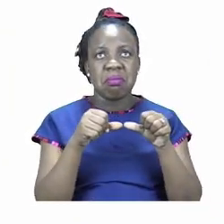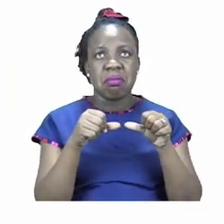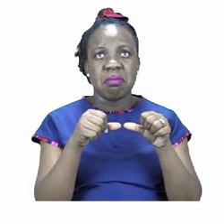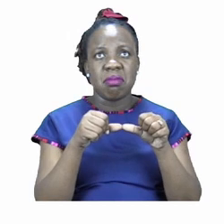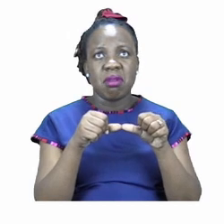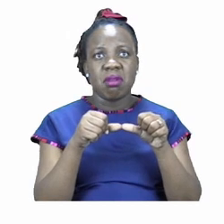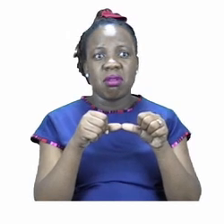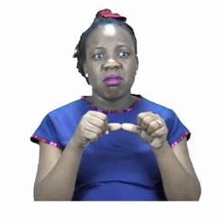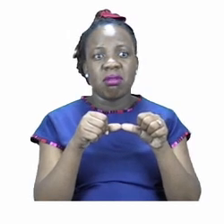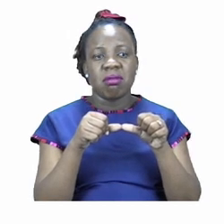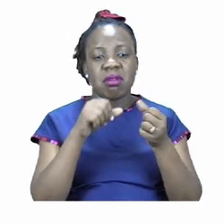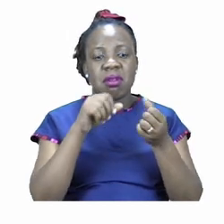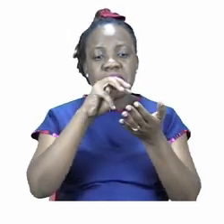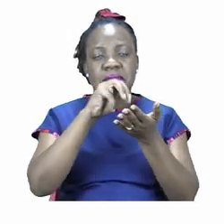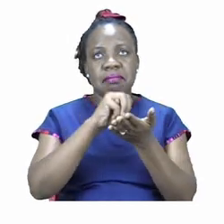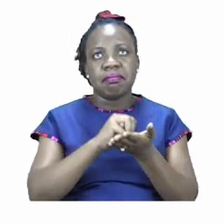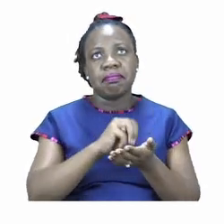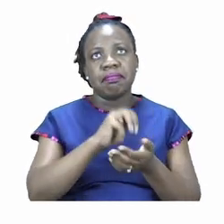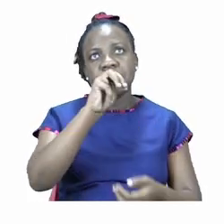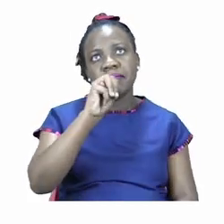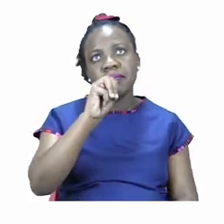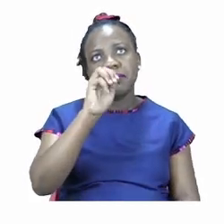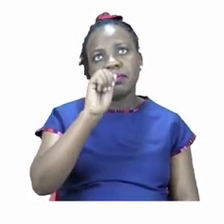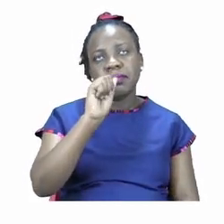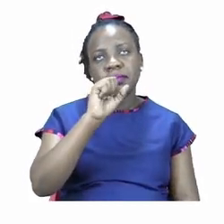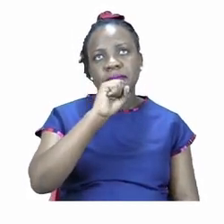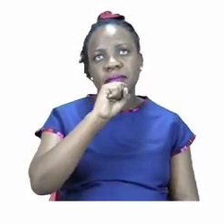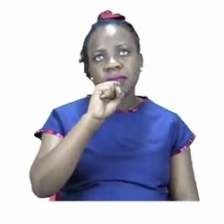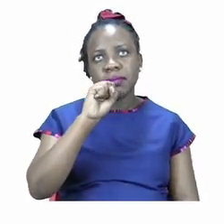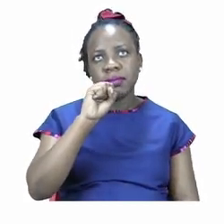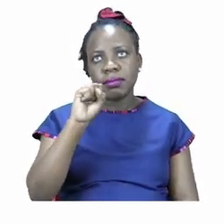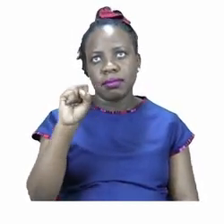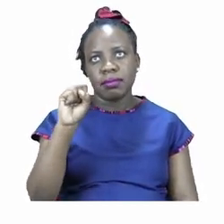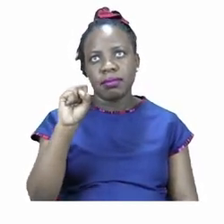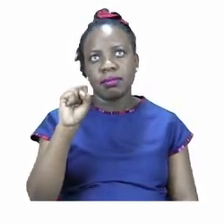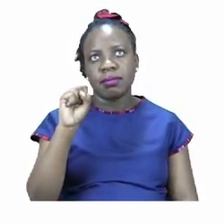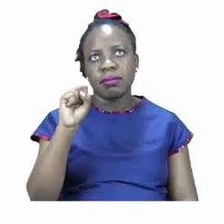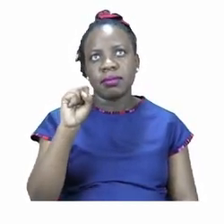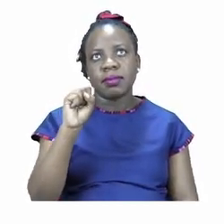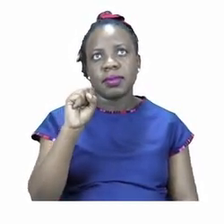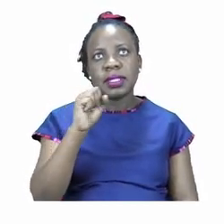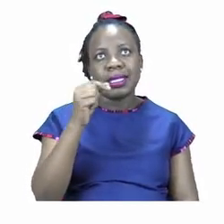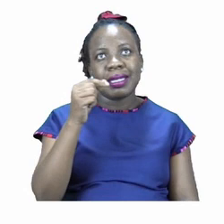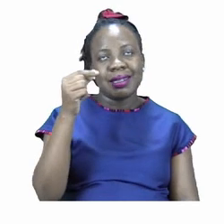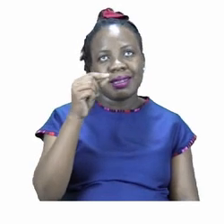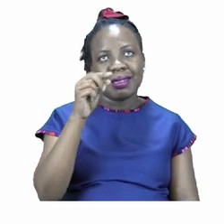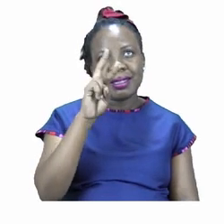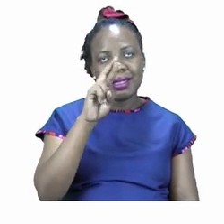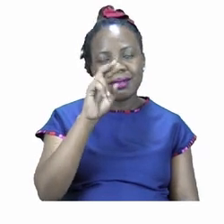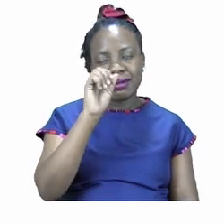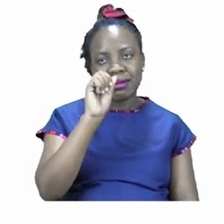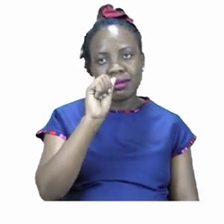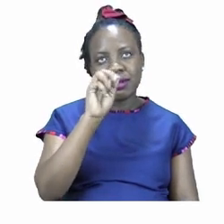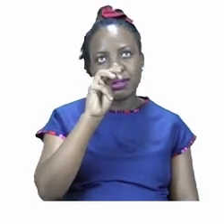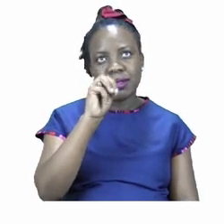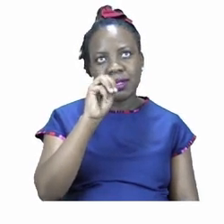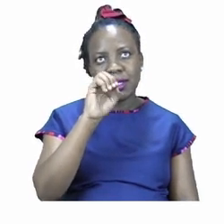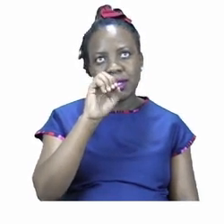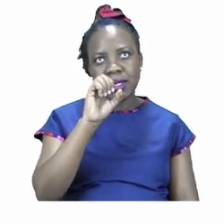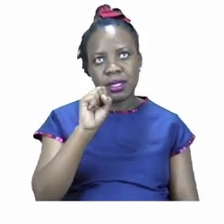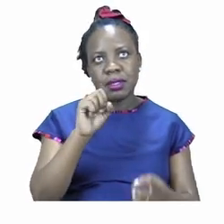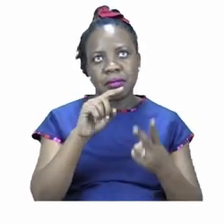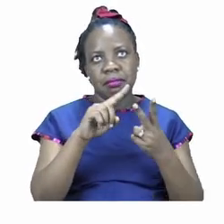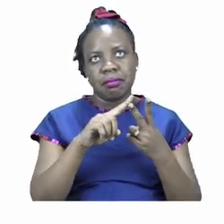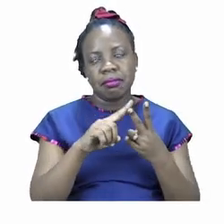measurement is all about mass. We're going to be focusing on grams and kilograms.